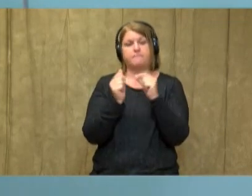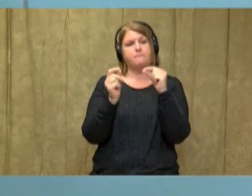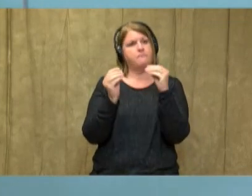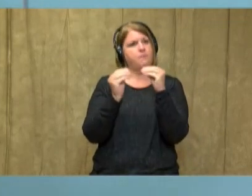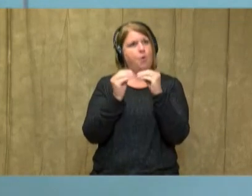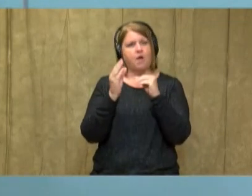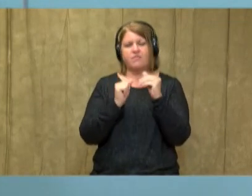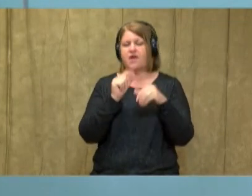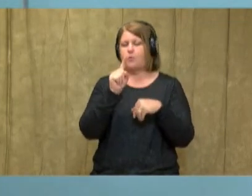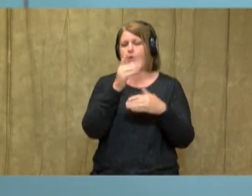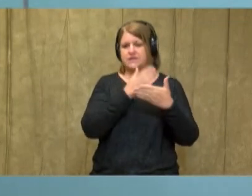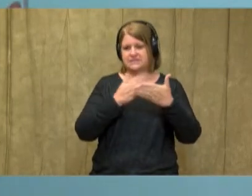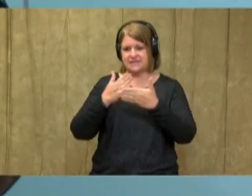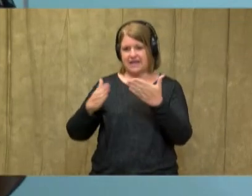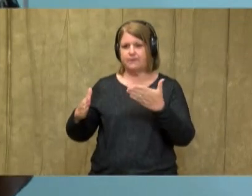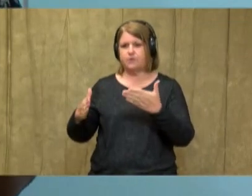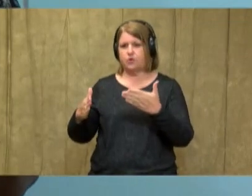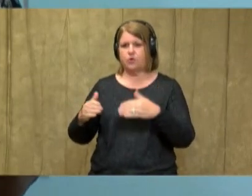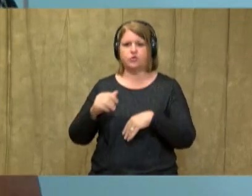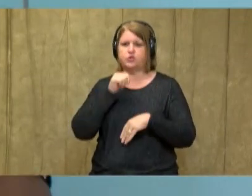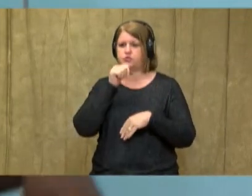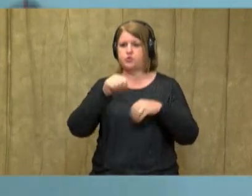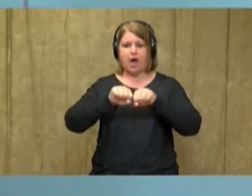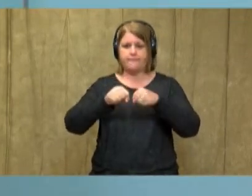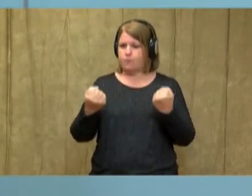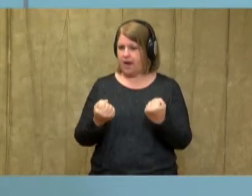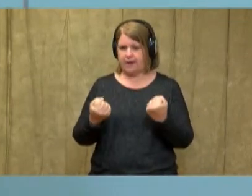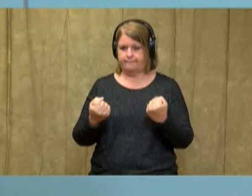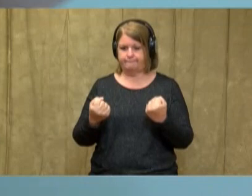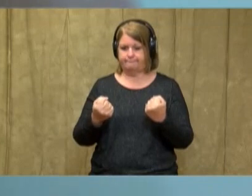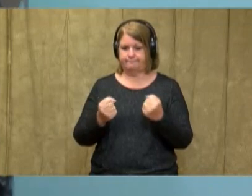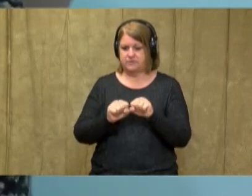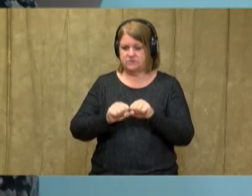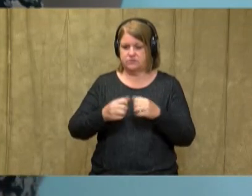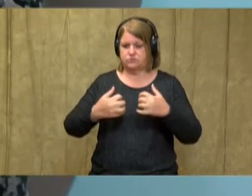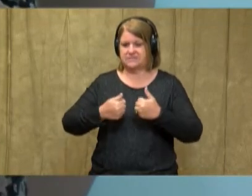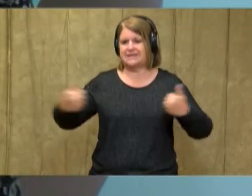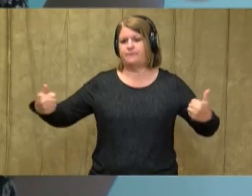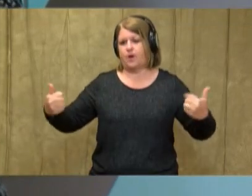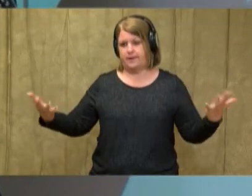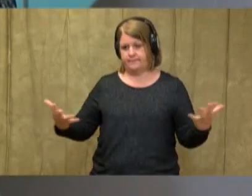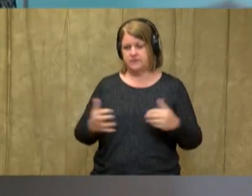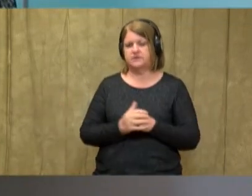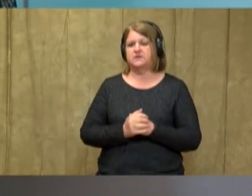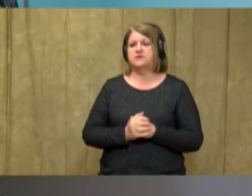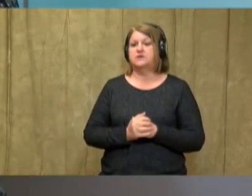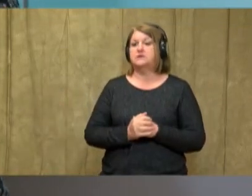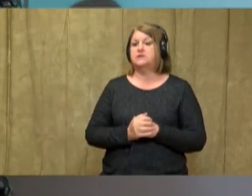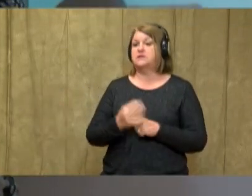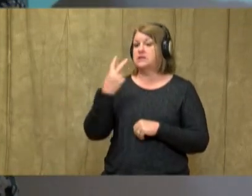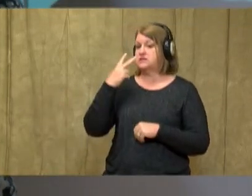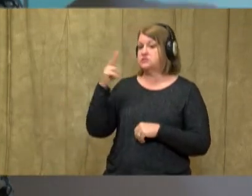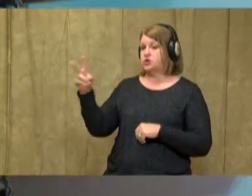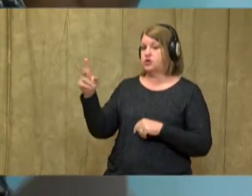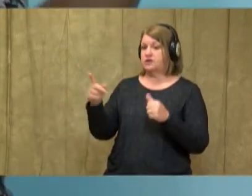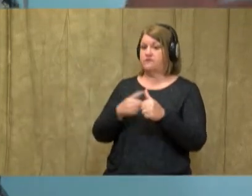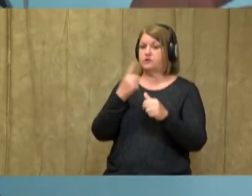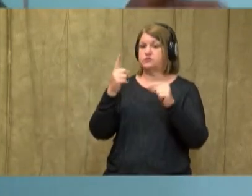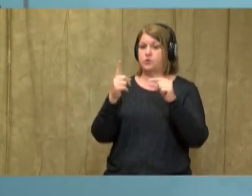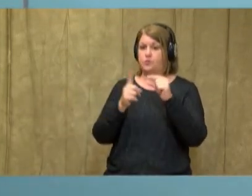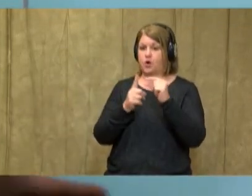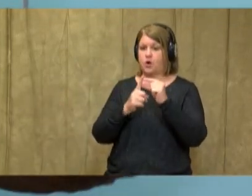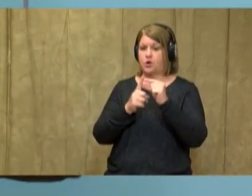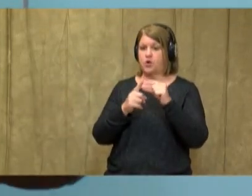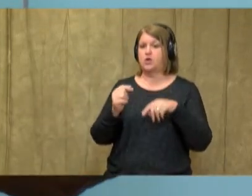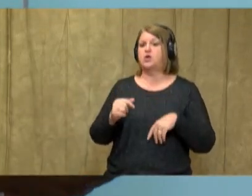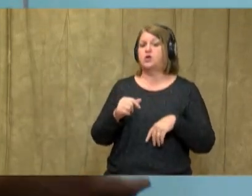then we do not break that team up, okay? So let's look at our first word. You can count how many syllables are in the word by finding